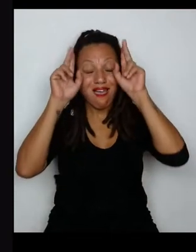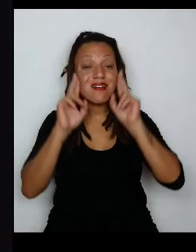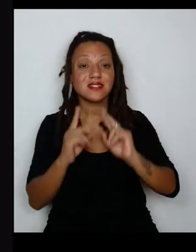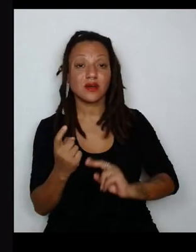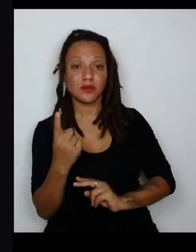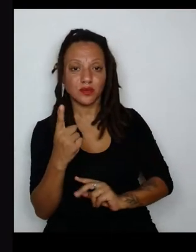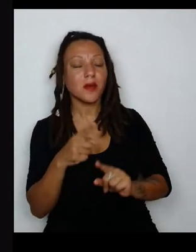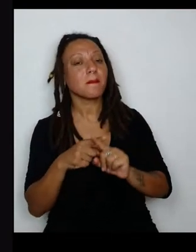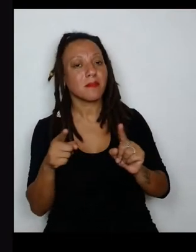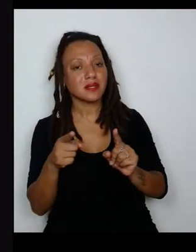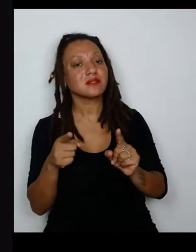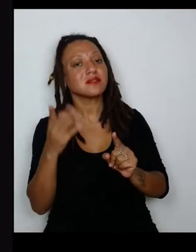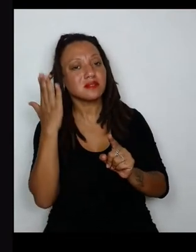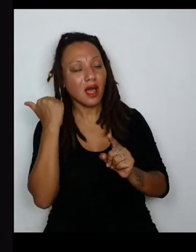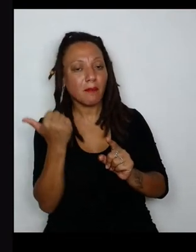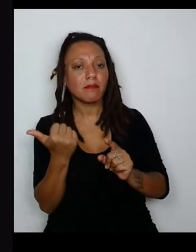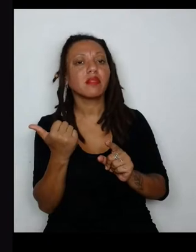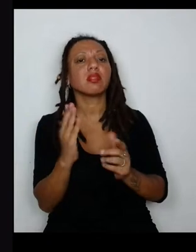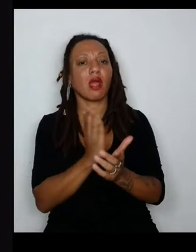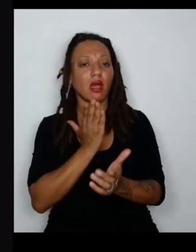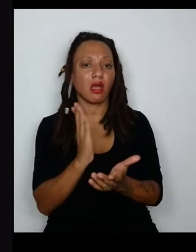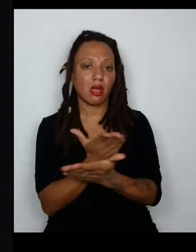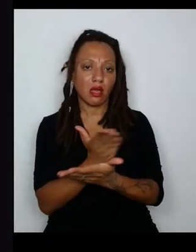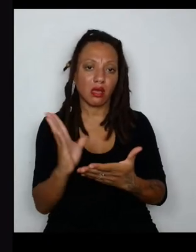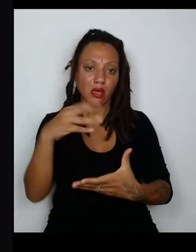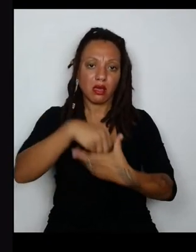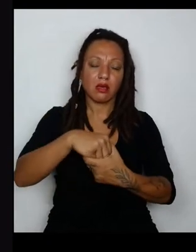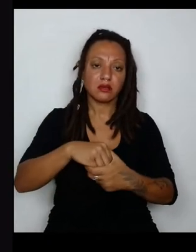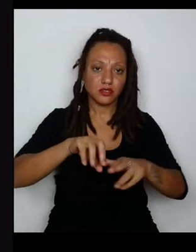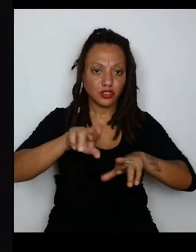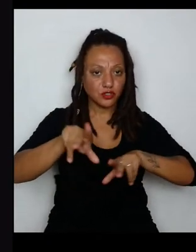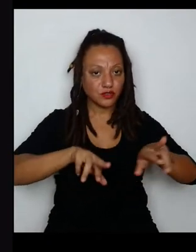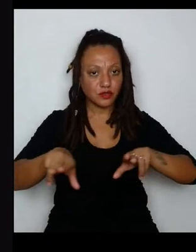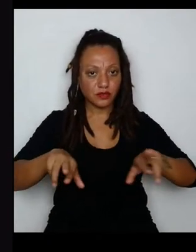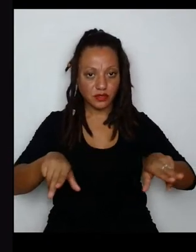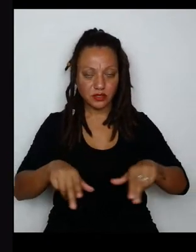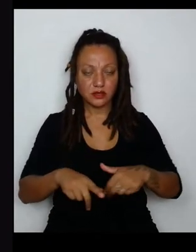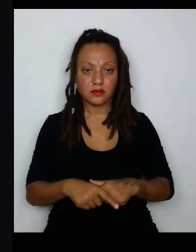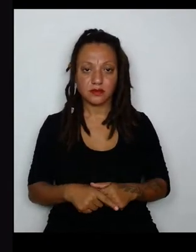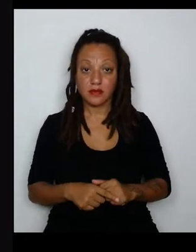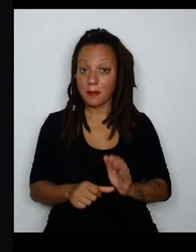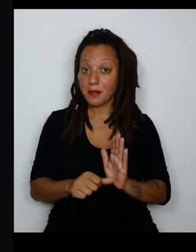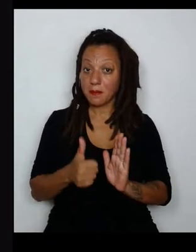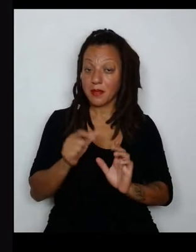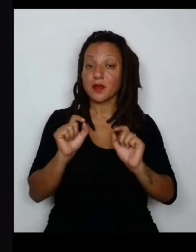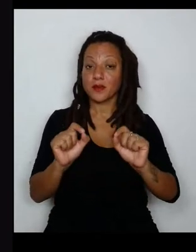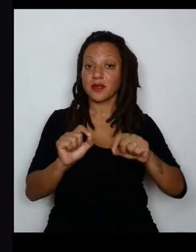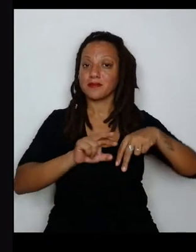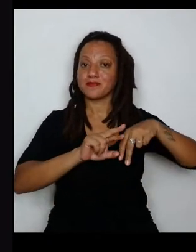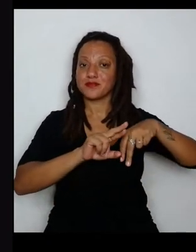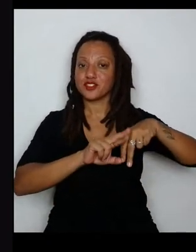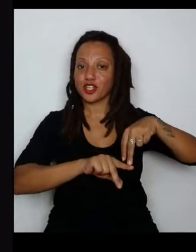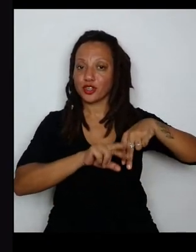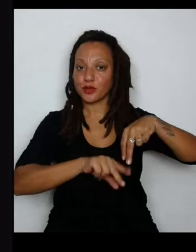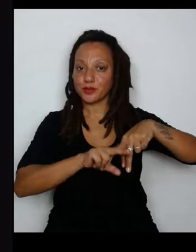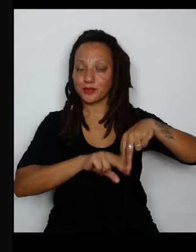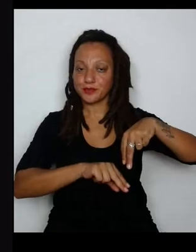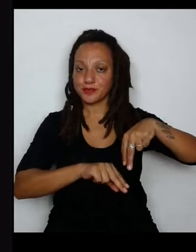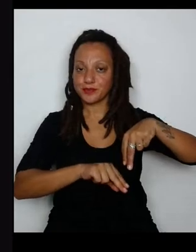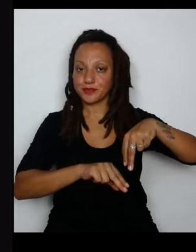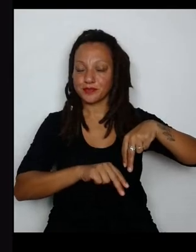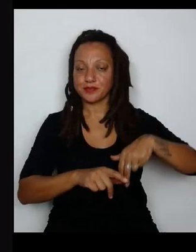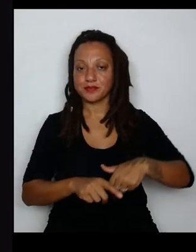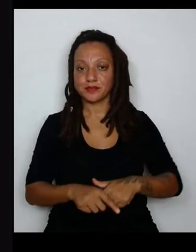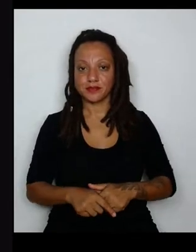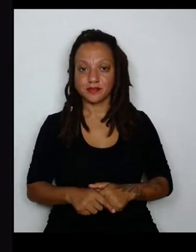the prime instance is of course that of gender the claim of complementarity masking the